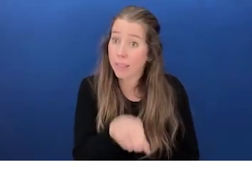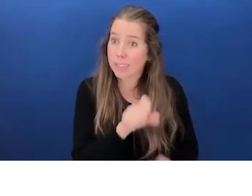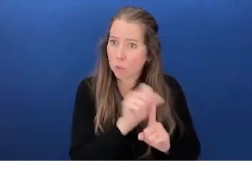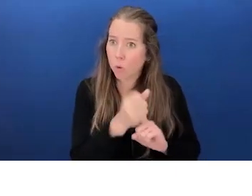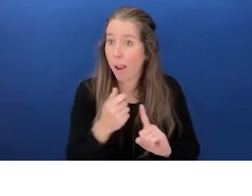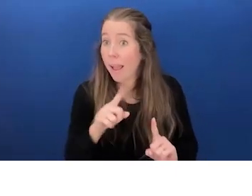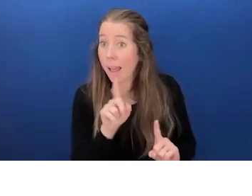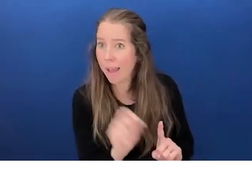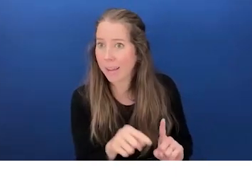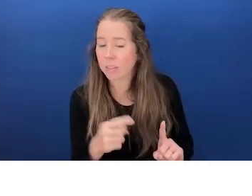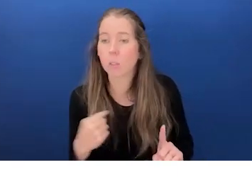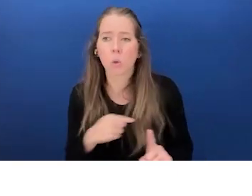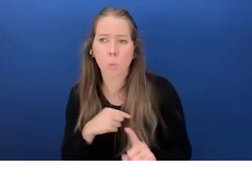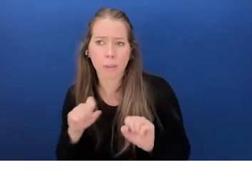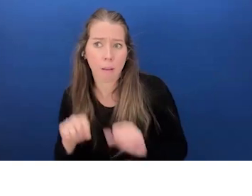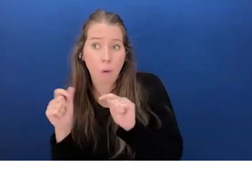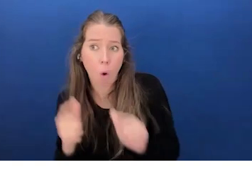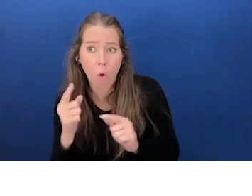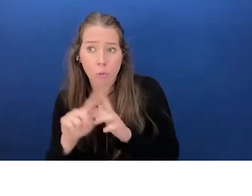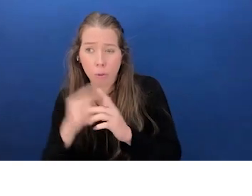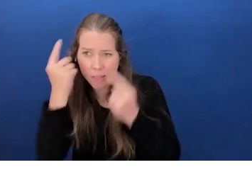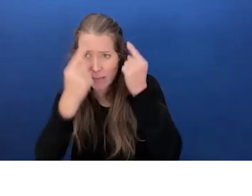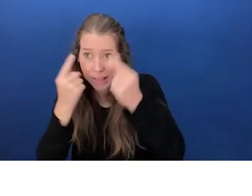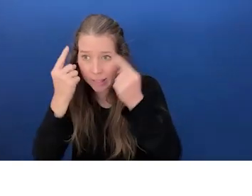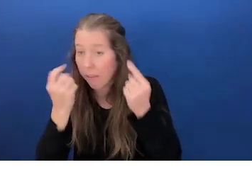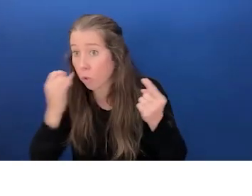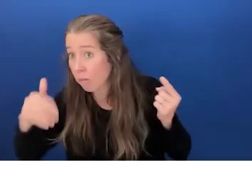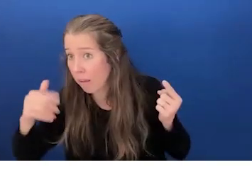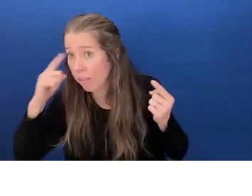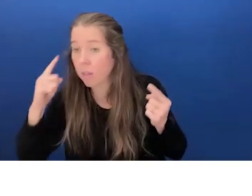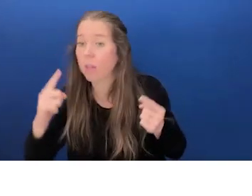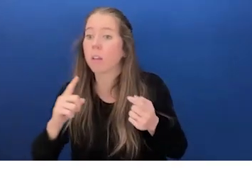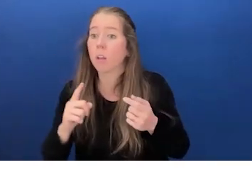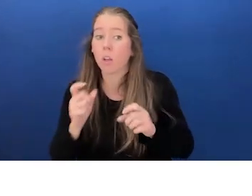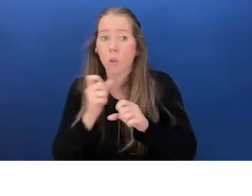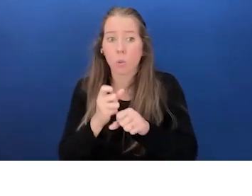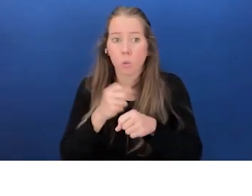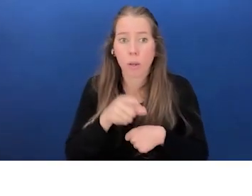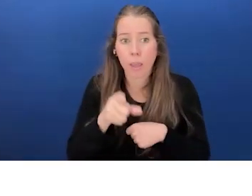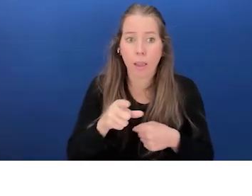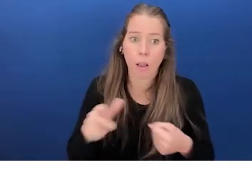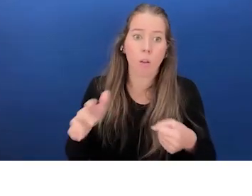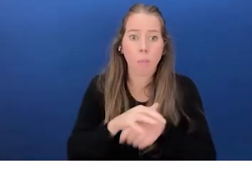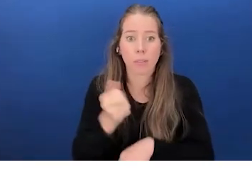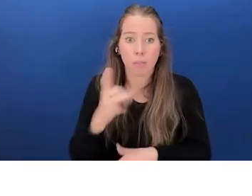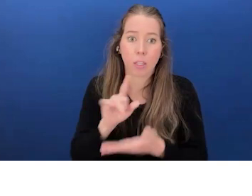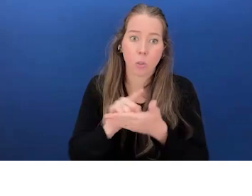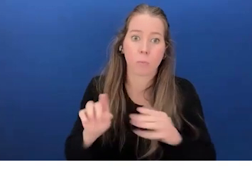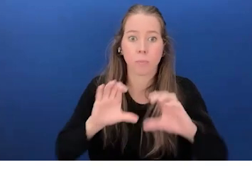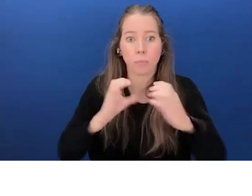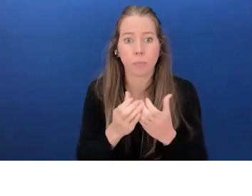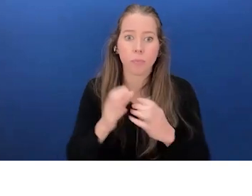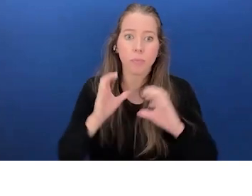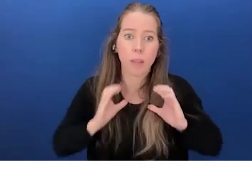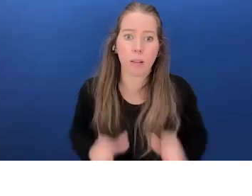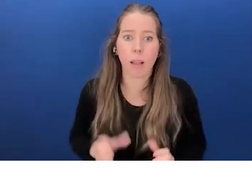think we could all start thinking about if you're not already doing, it's like create a comprehensive 18-week course on client-server